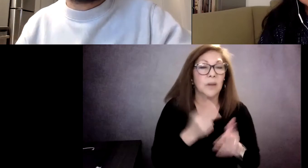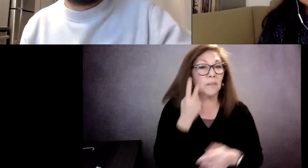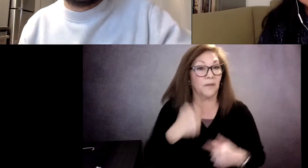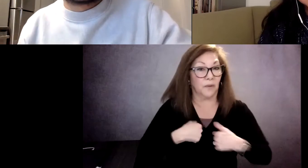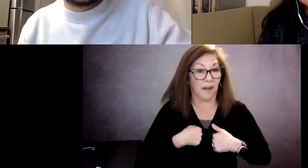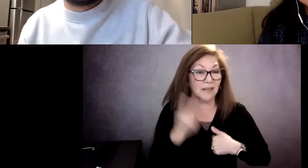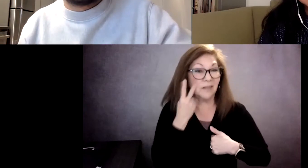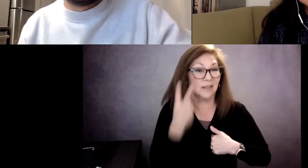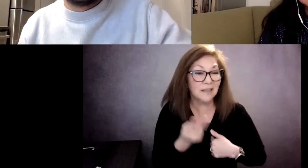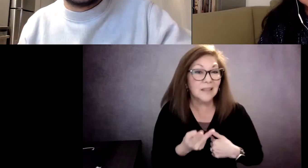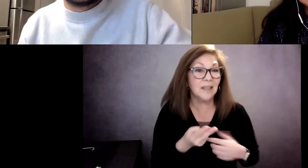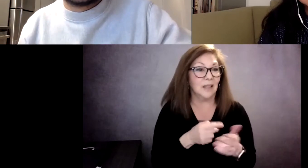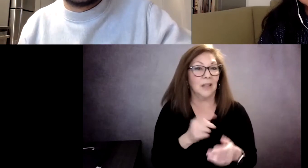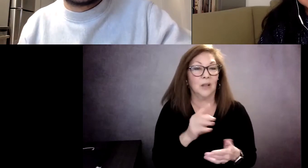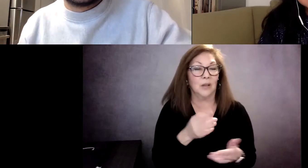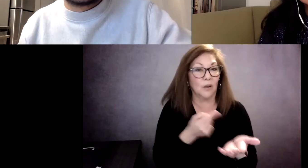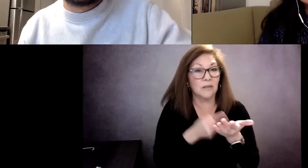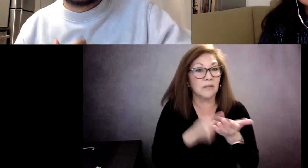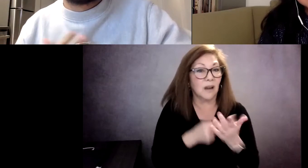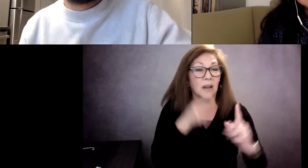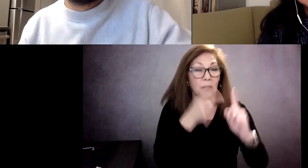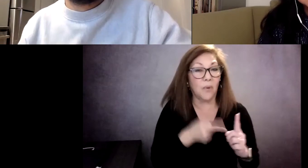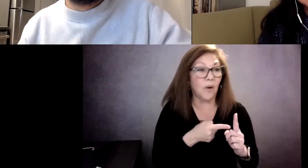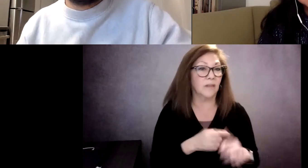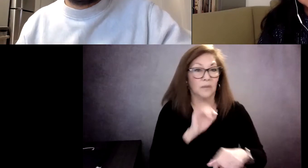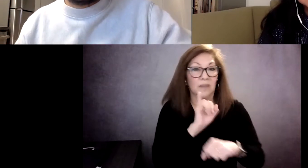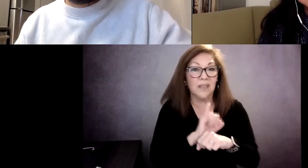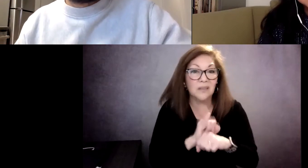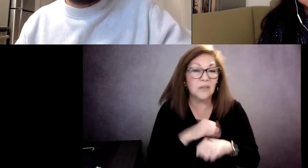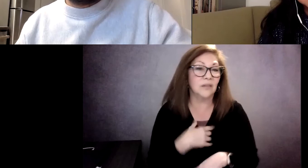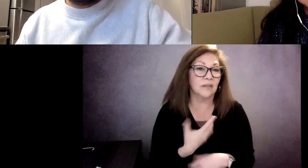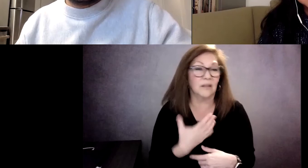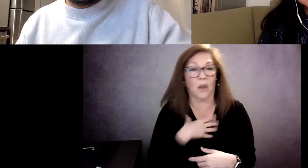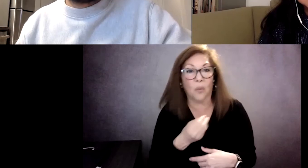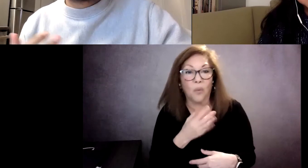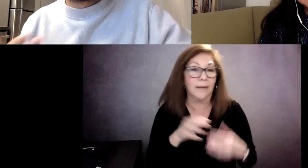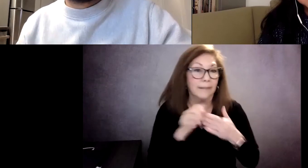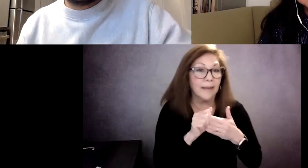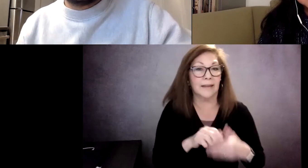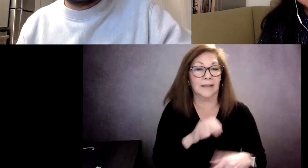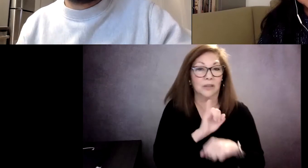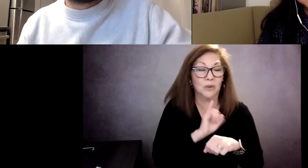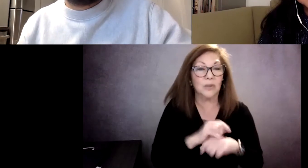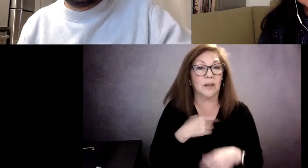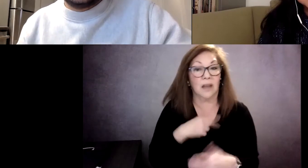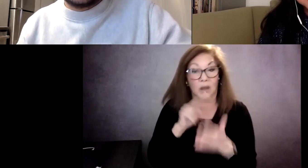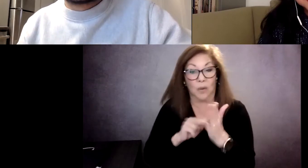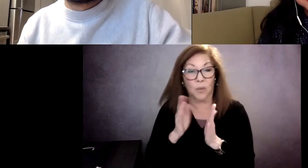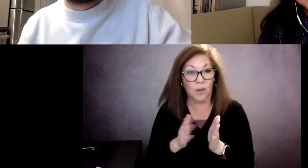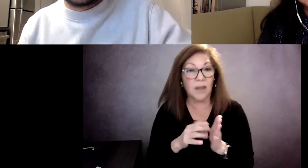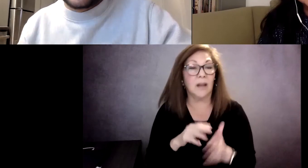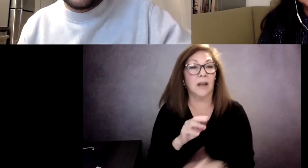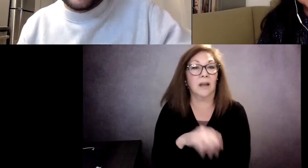those talking points coming from white-led institutions, it felt as though the reader whom the American food media